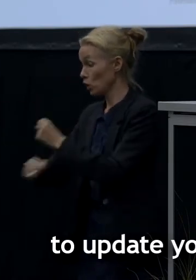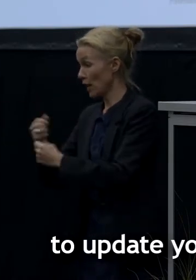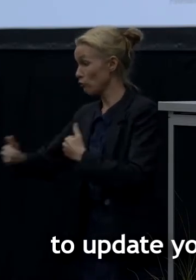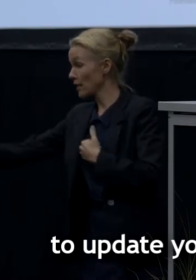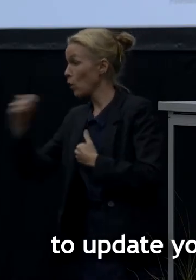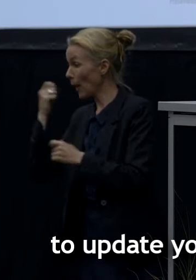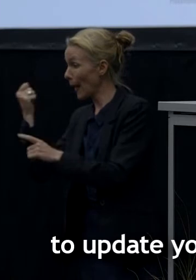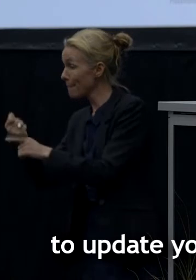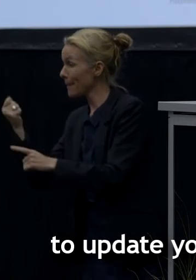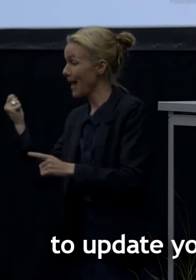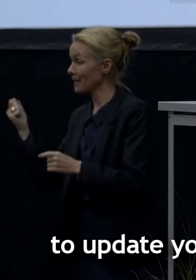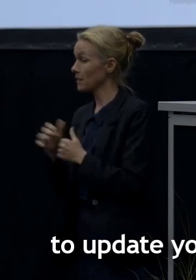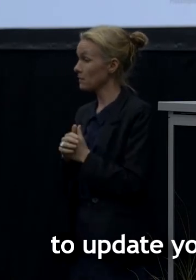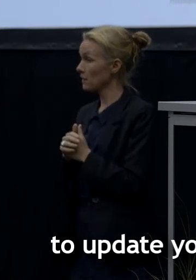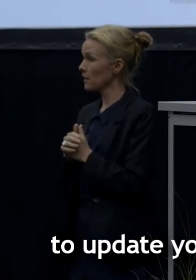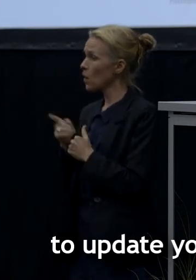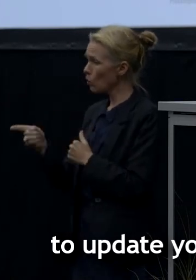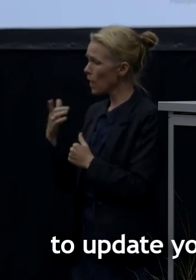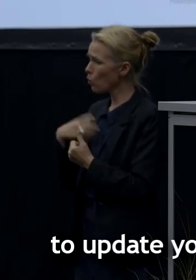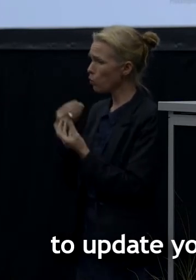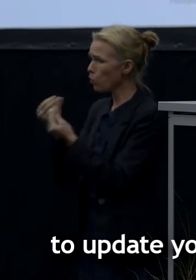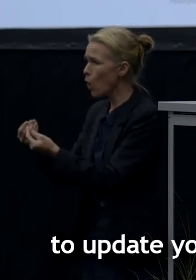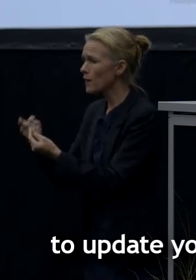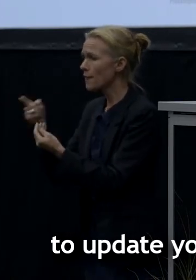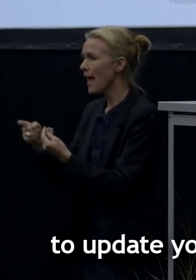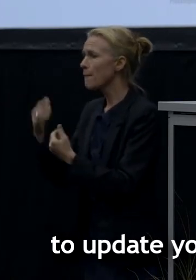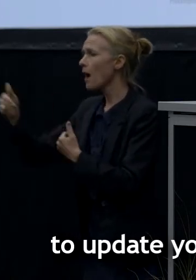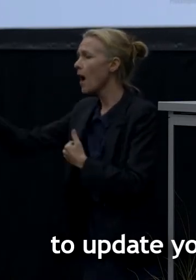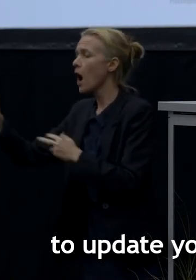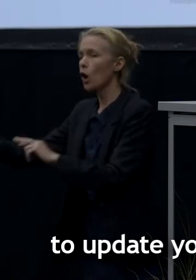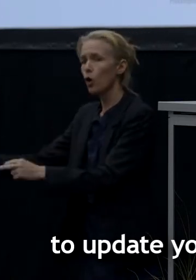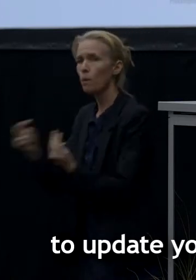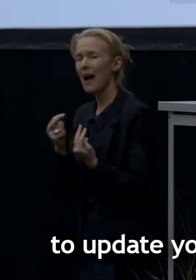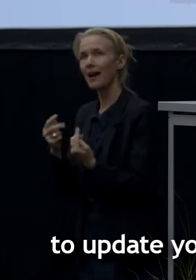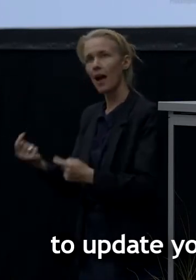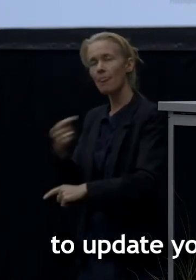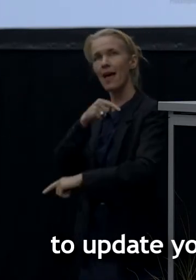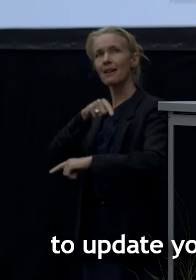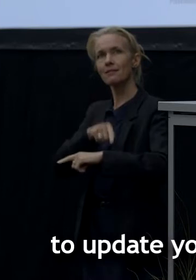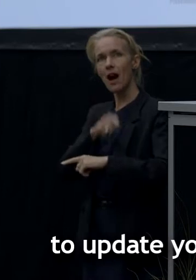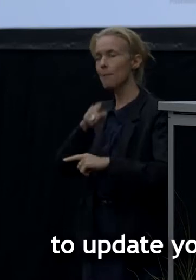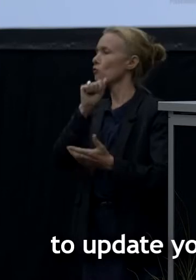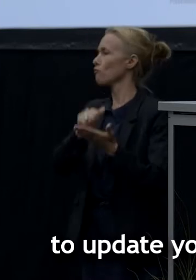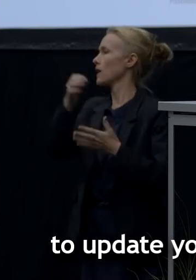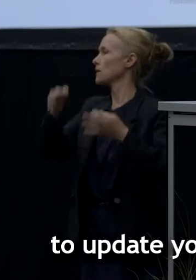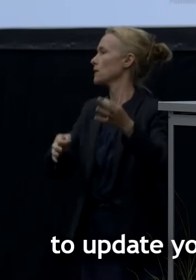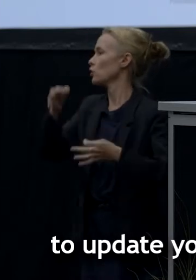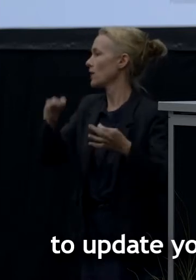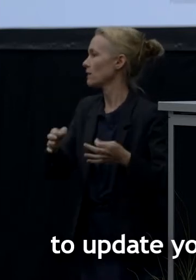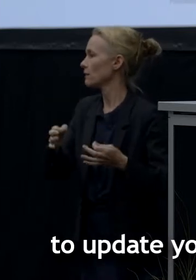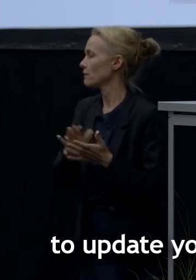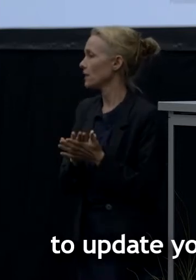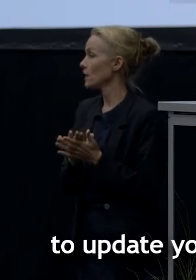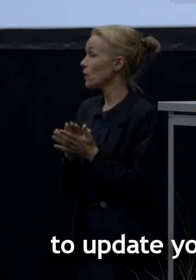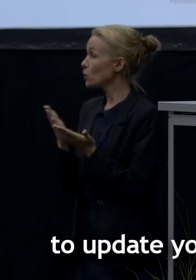generations. We want them to be able to look back and see the work we've undertaken to protect their futures. So please,